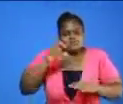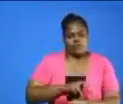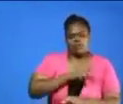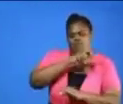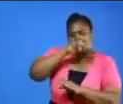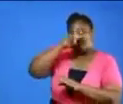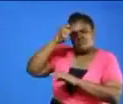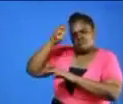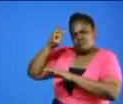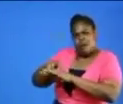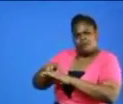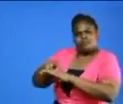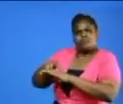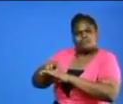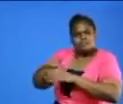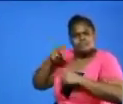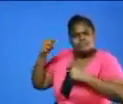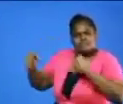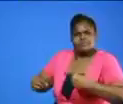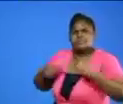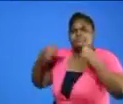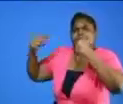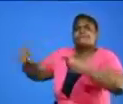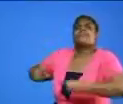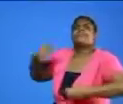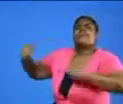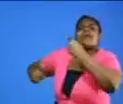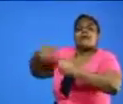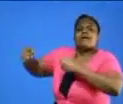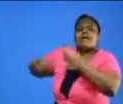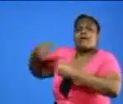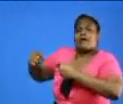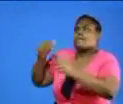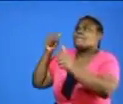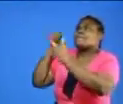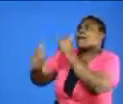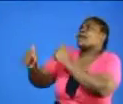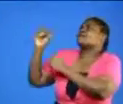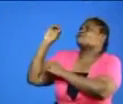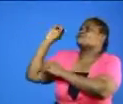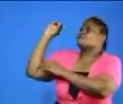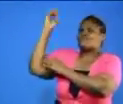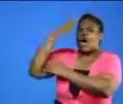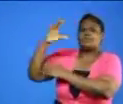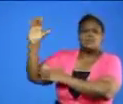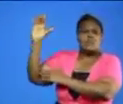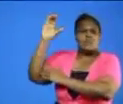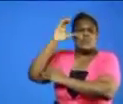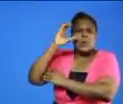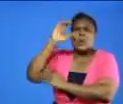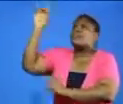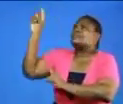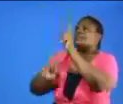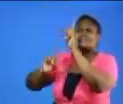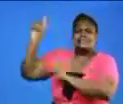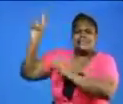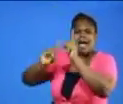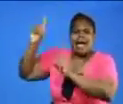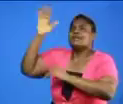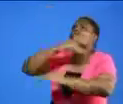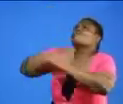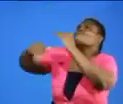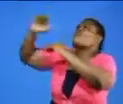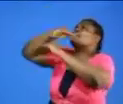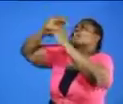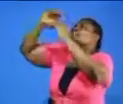a chariot that carried him all the way past the sun and the moon and the stars up into